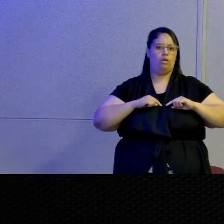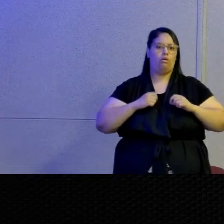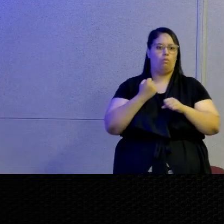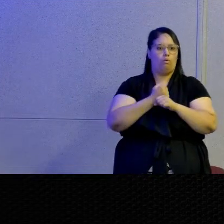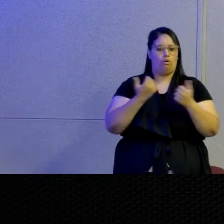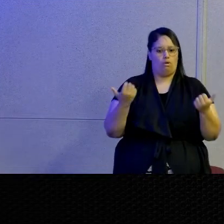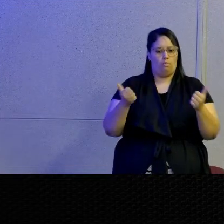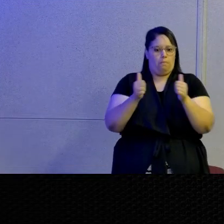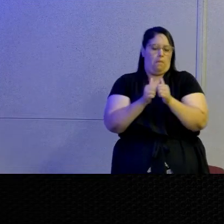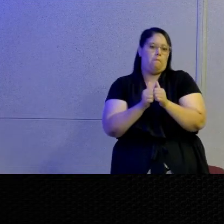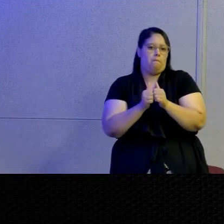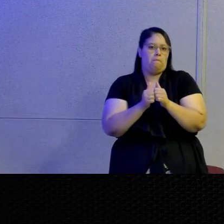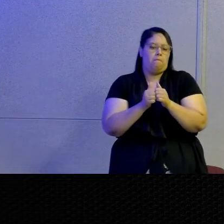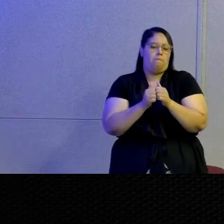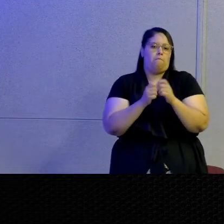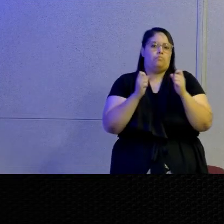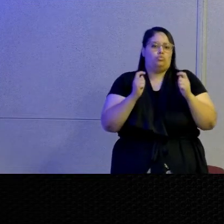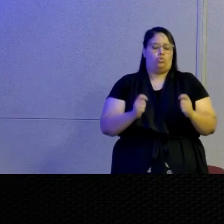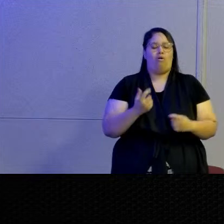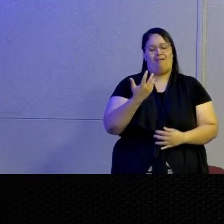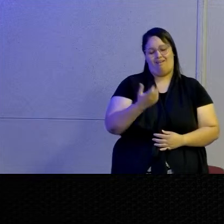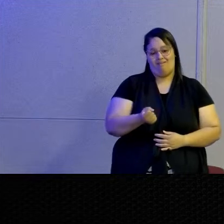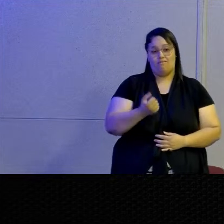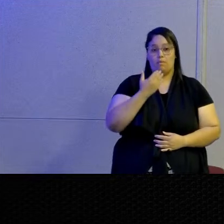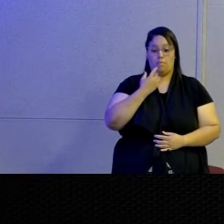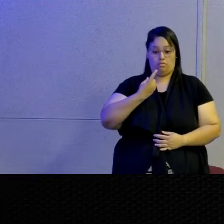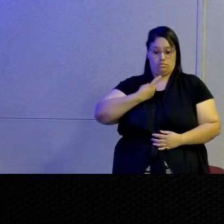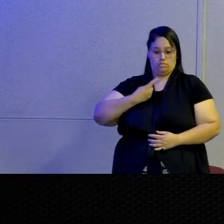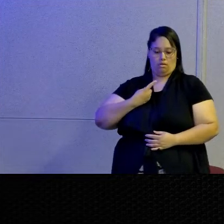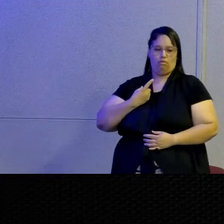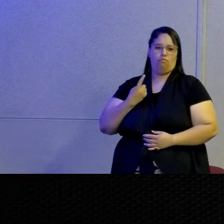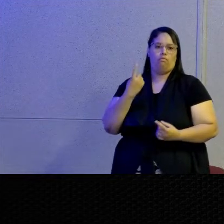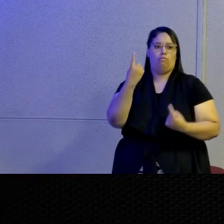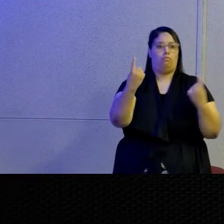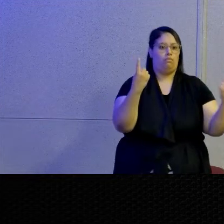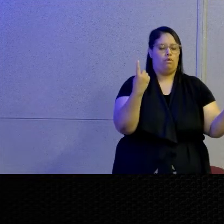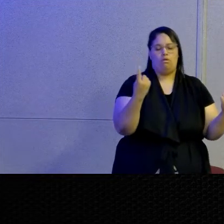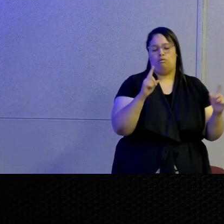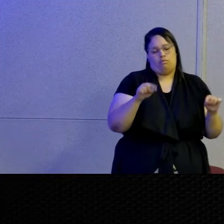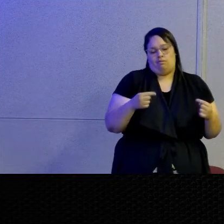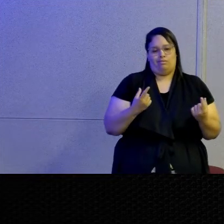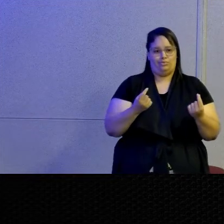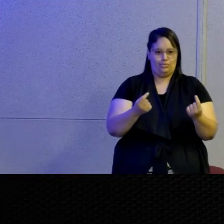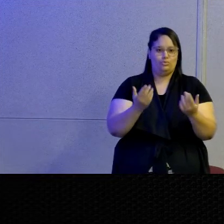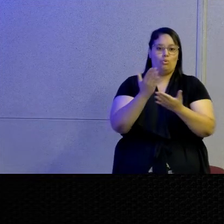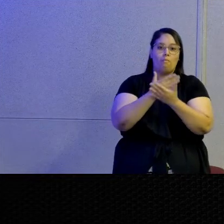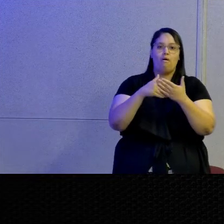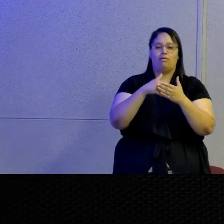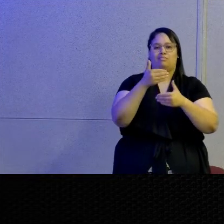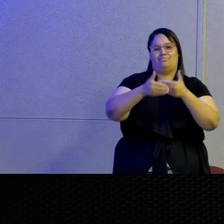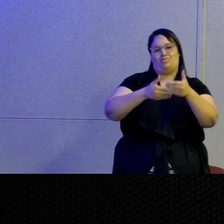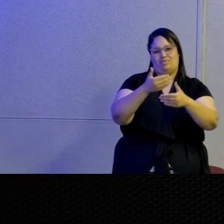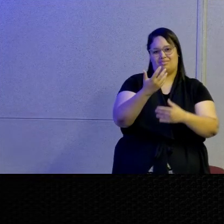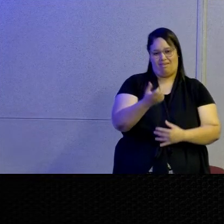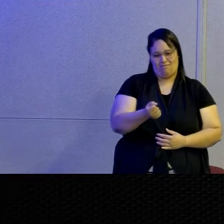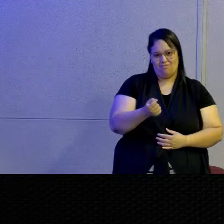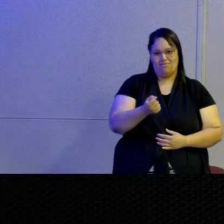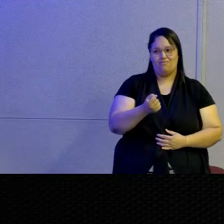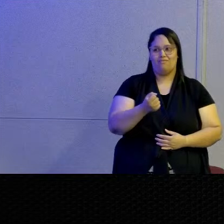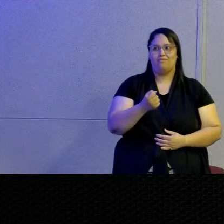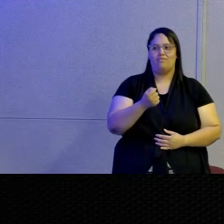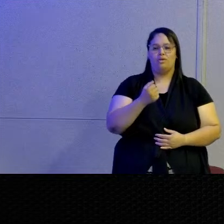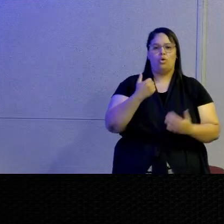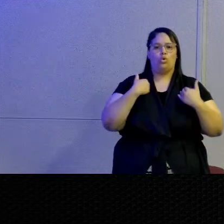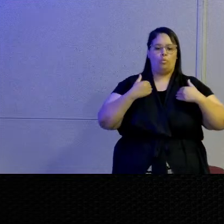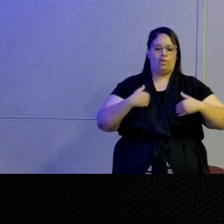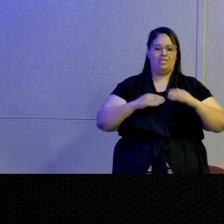together. Any one of us could not do this alone. It's part of a process, a thread in the fabric of